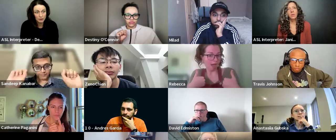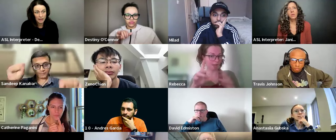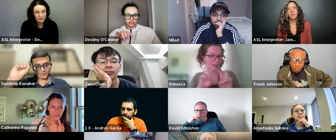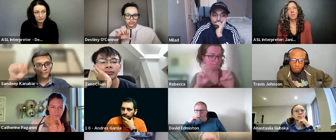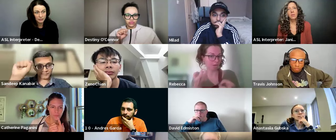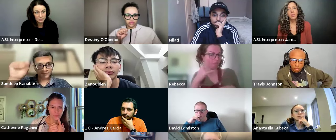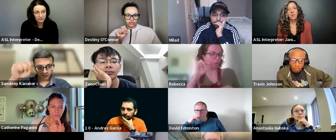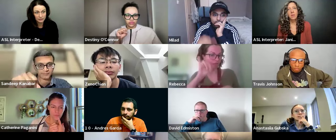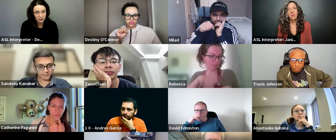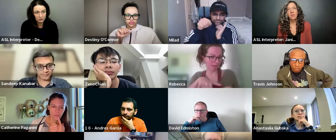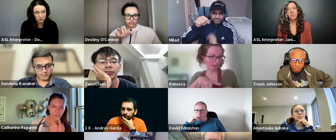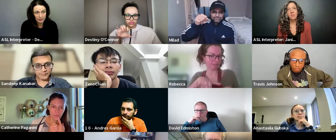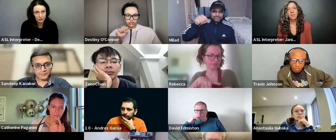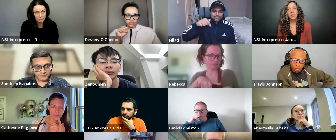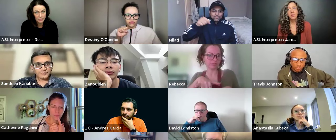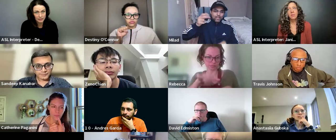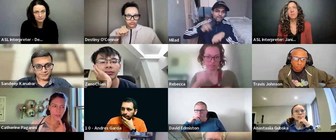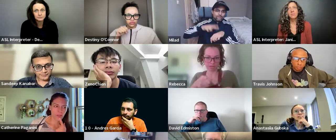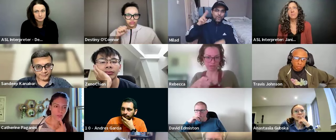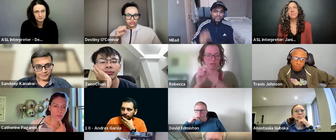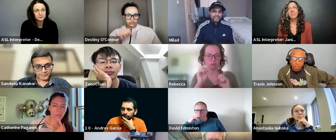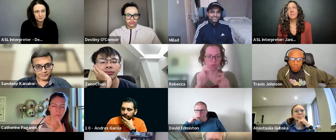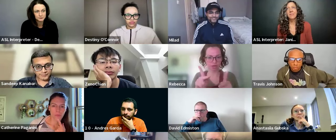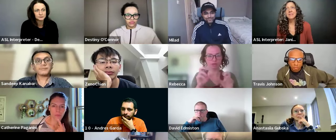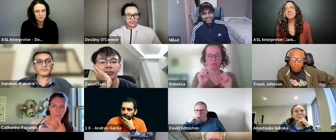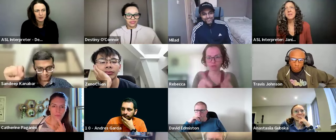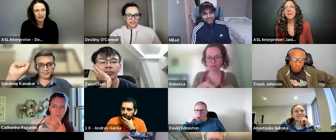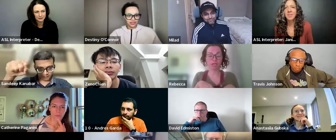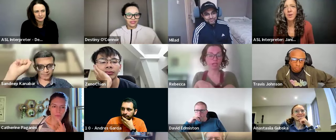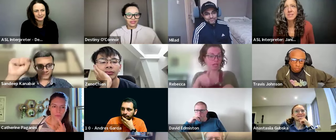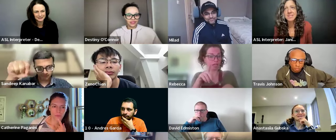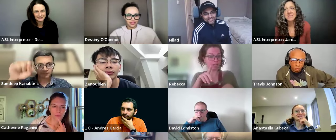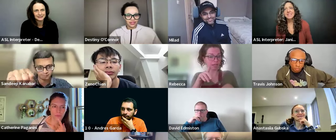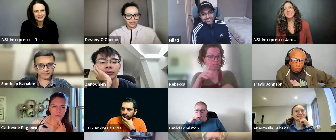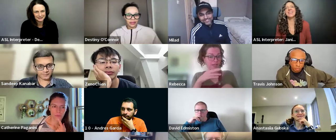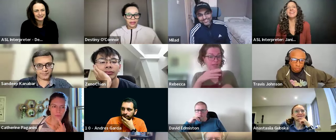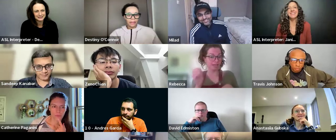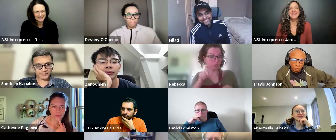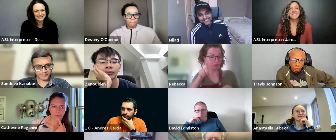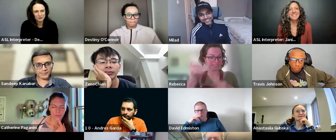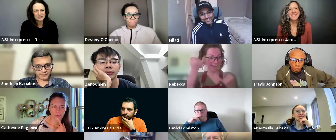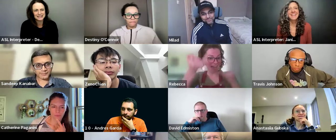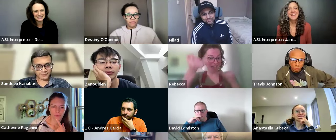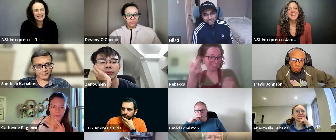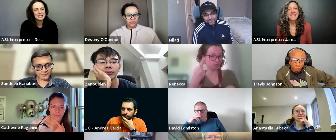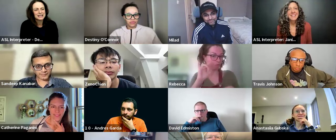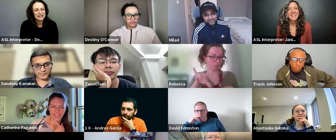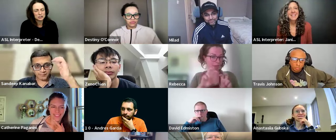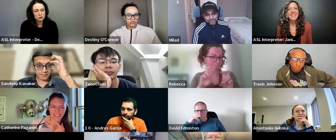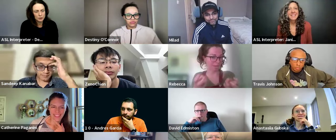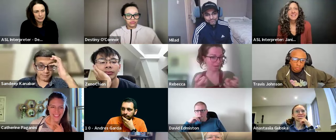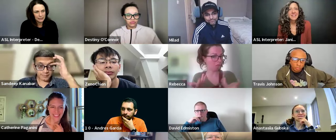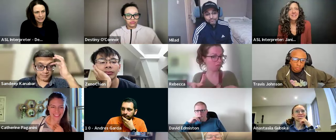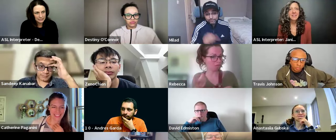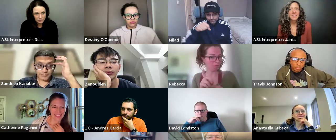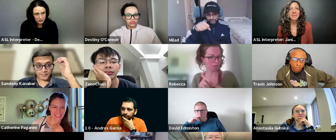There, you will have a deaf leader for a panel for that? This is Milad. Okay. Of course. Yes. Yes, everyone's saying yes. Yeah,